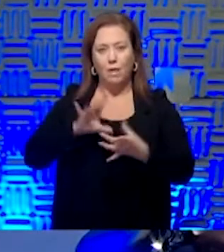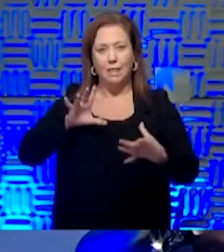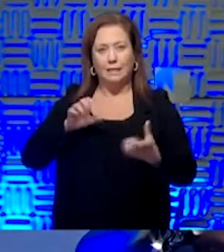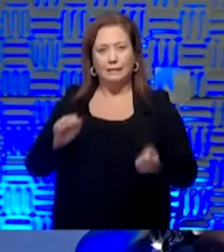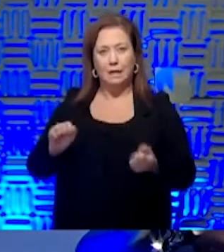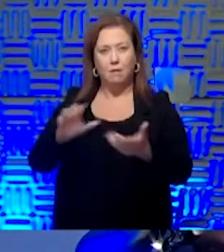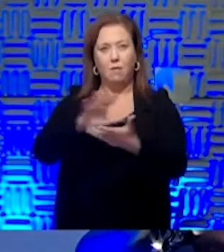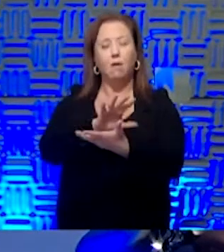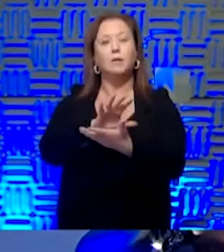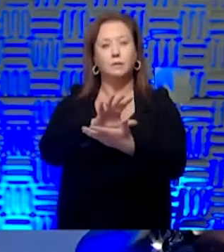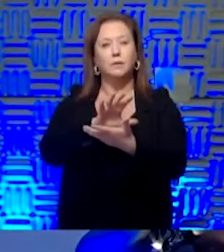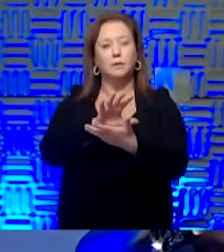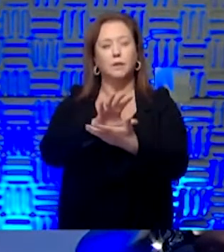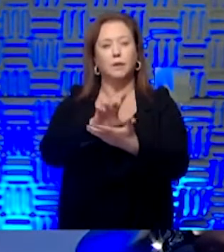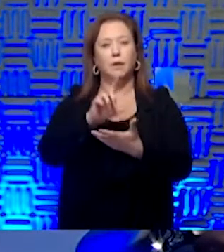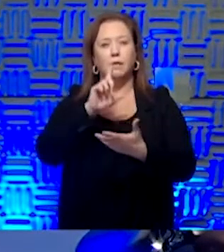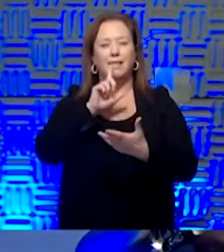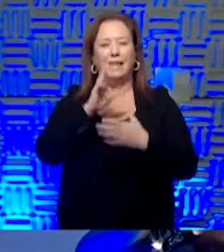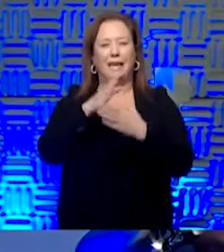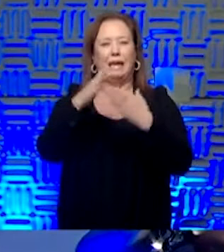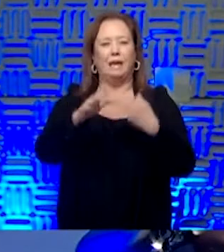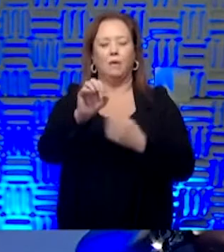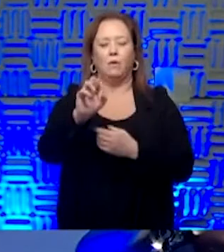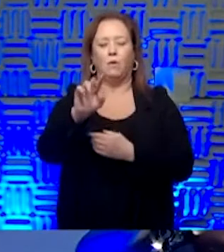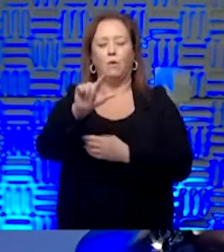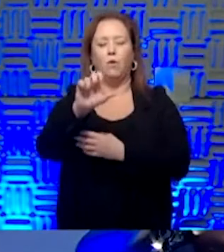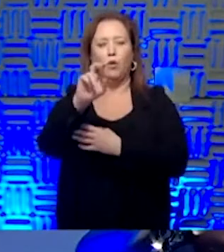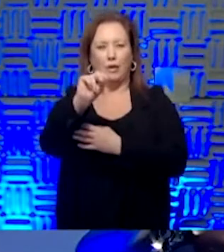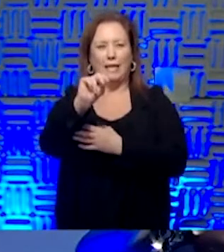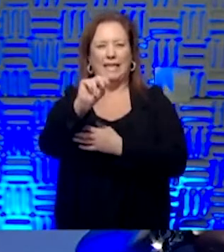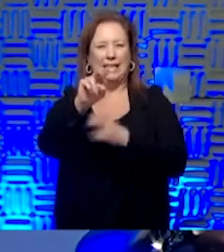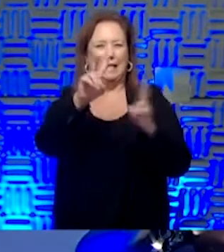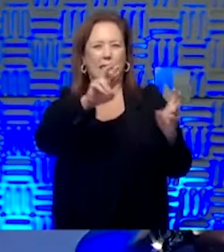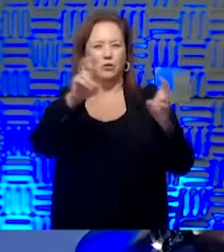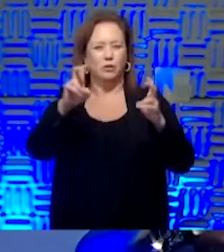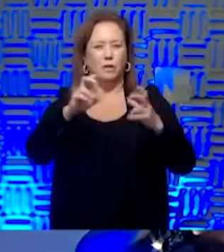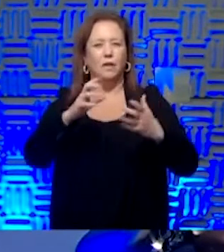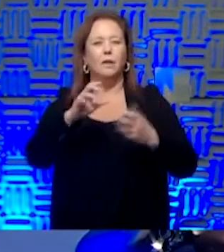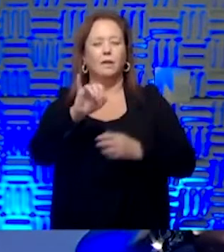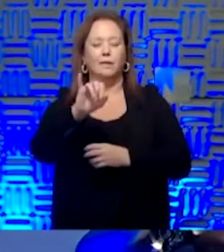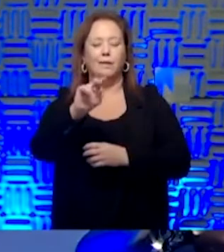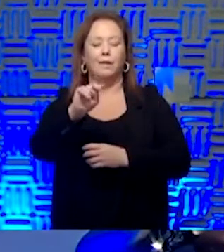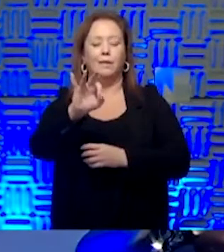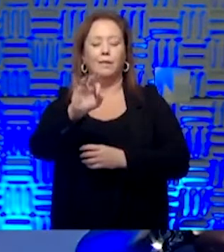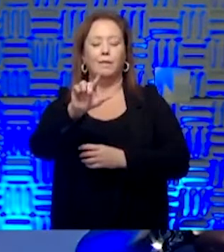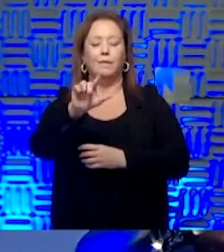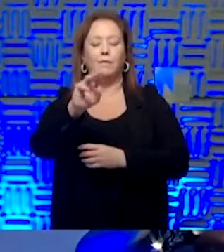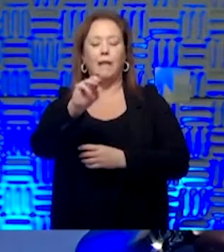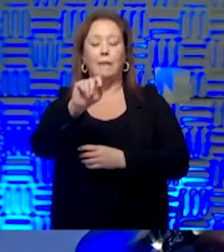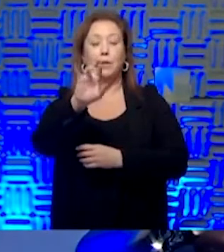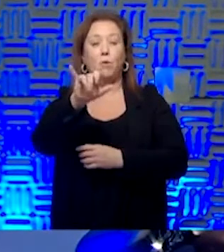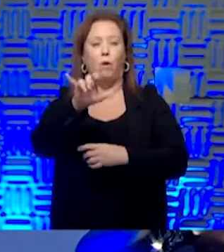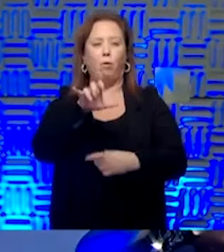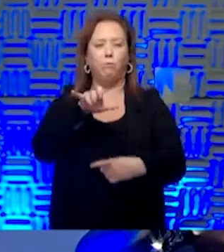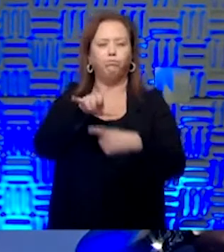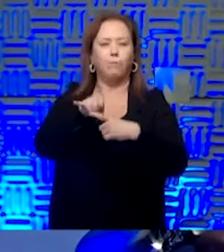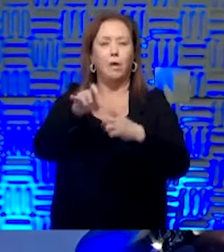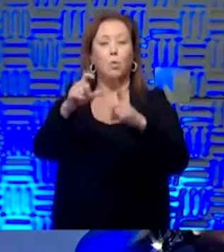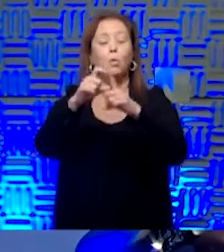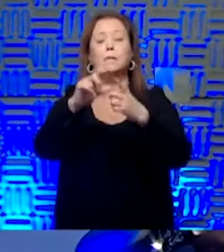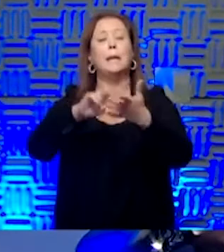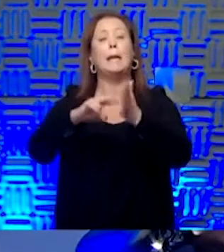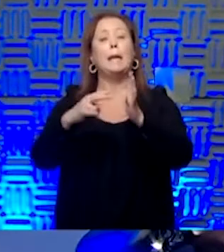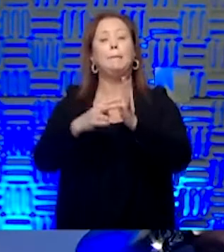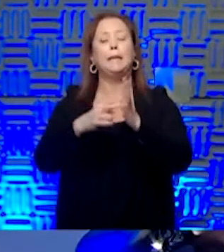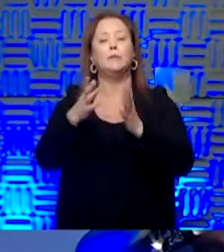cause the really end organ issue, what we call cytokines and inflammatory mediators. Big words, but what they really are things that your body releases